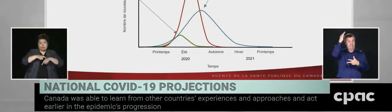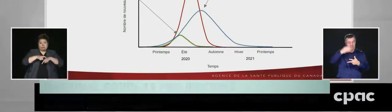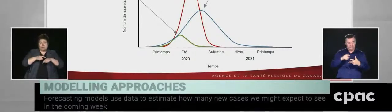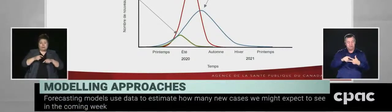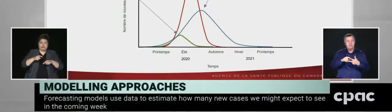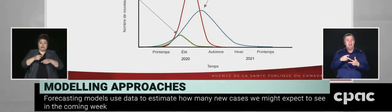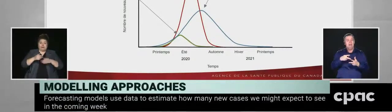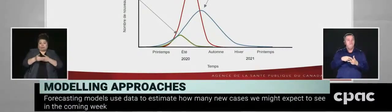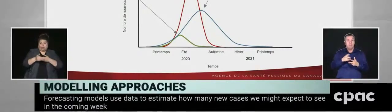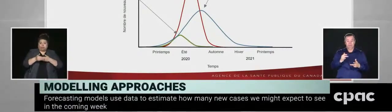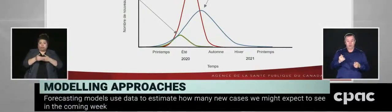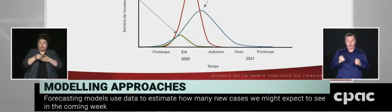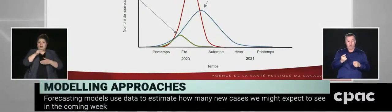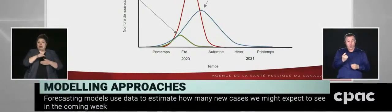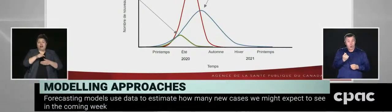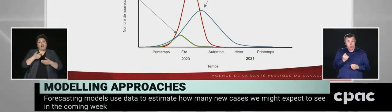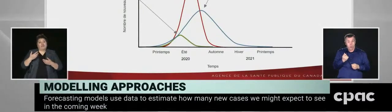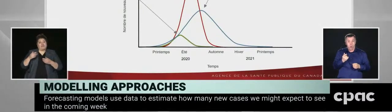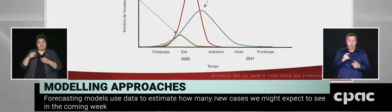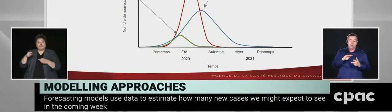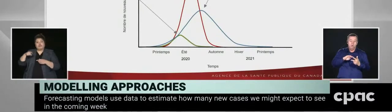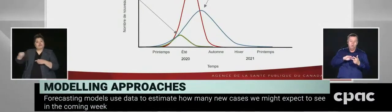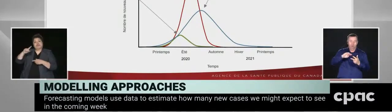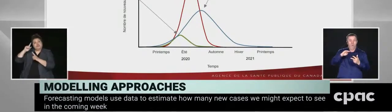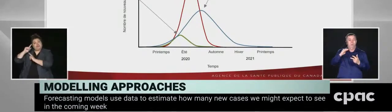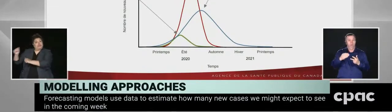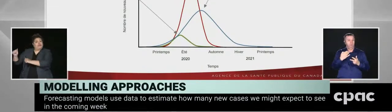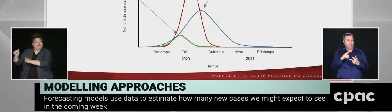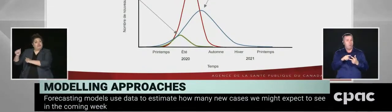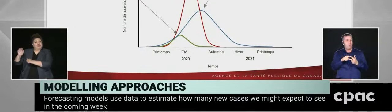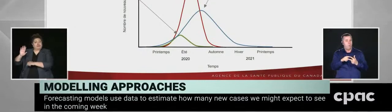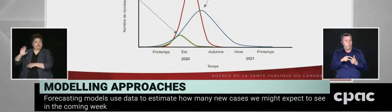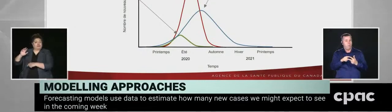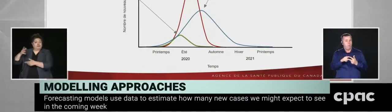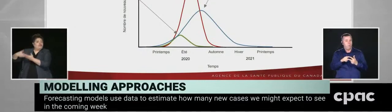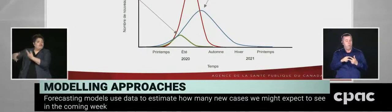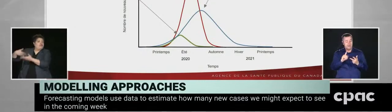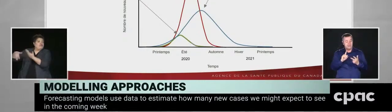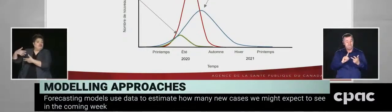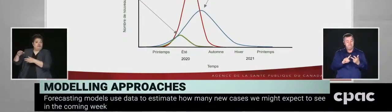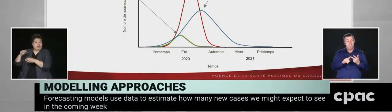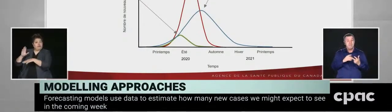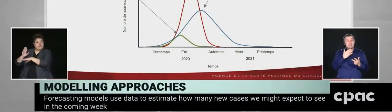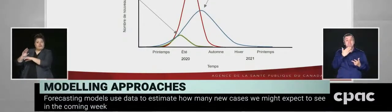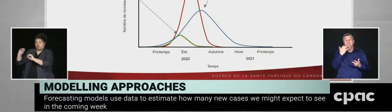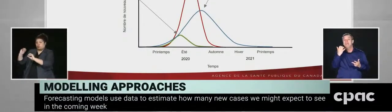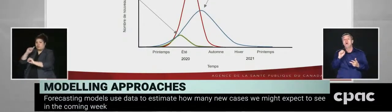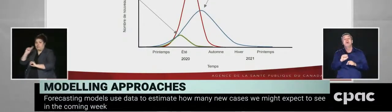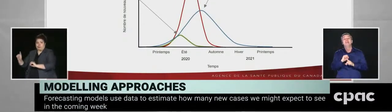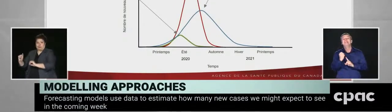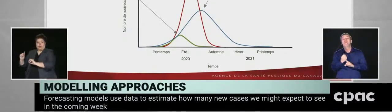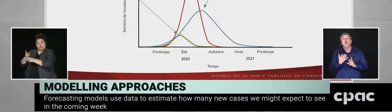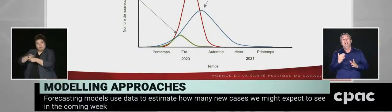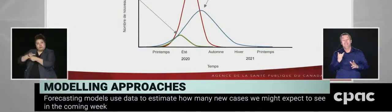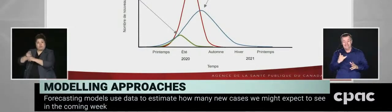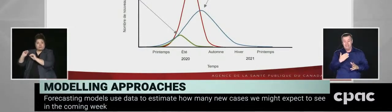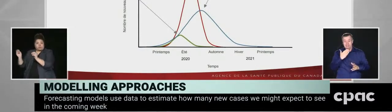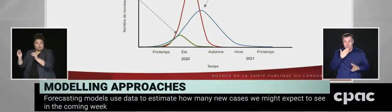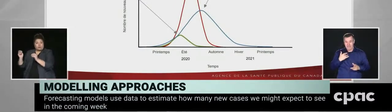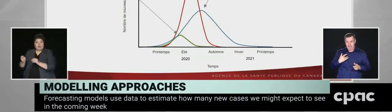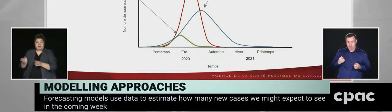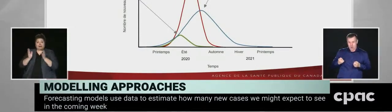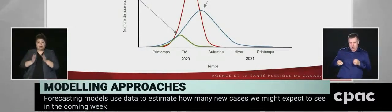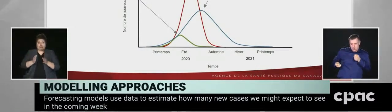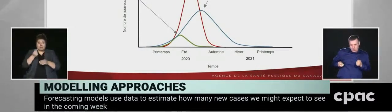pic, c'est la courbe bleue. Et le meilleur des cas où nous atteignons à notre objectif qui est la maîtrise de